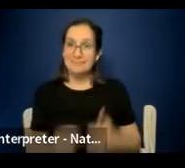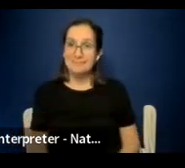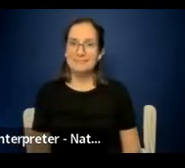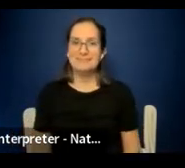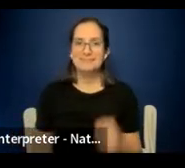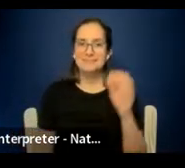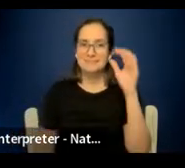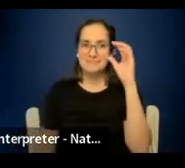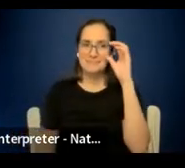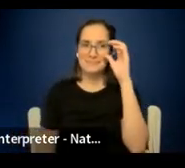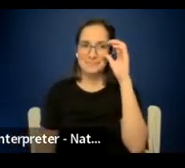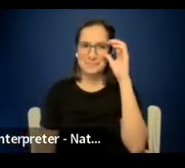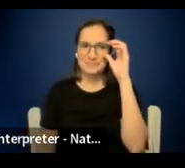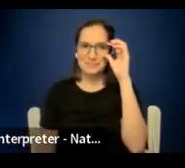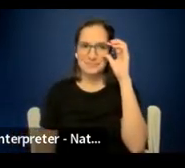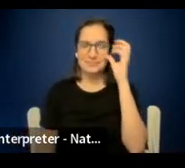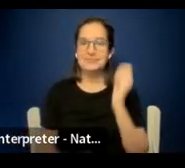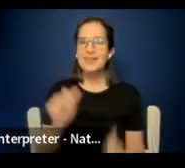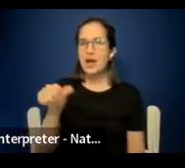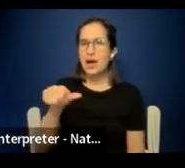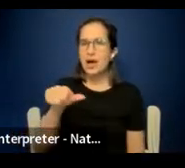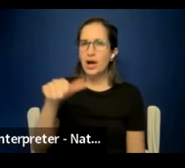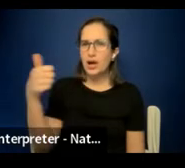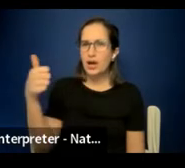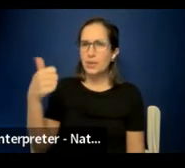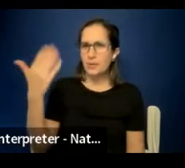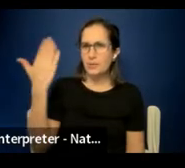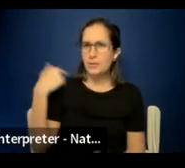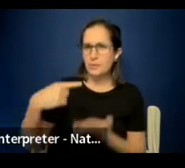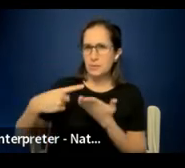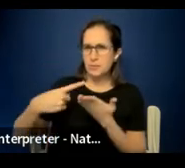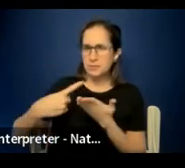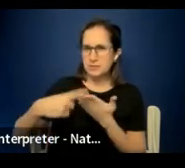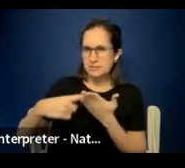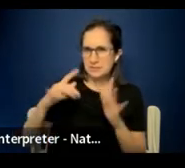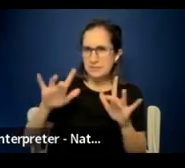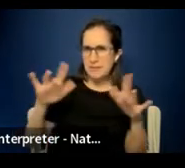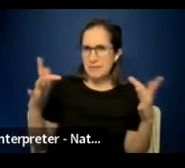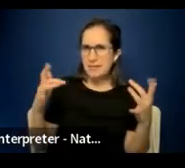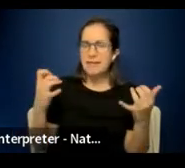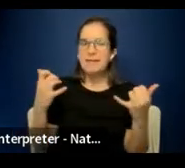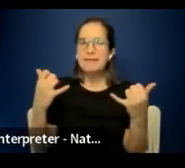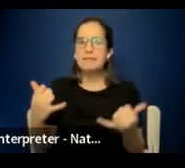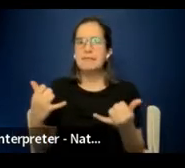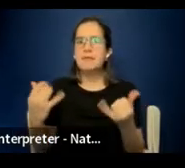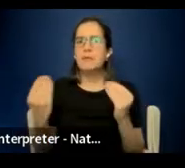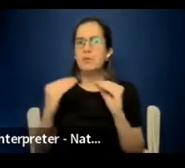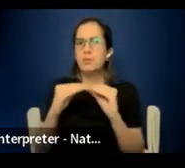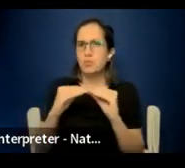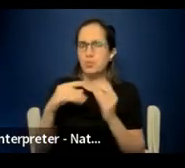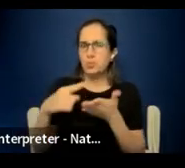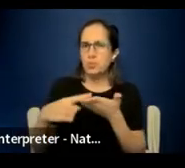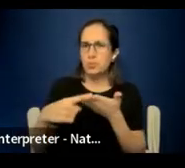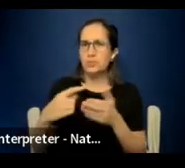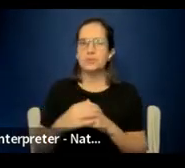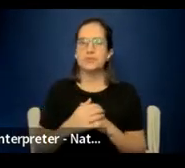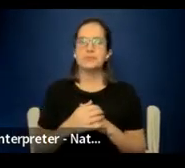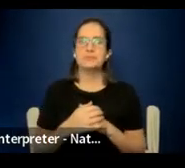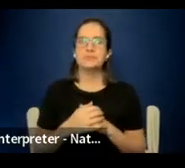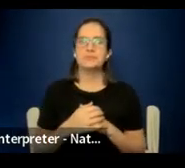So another piece that we touched on is this idea of reflecting on whether you're able to leverage volunteer skills and